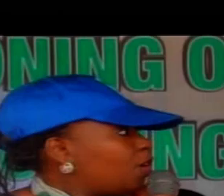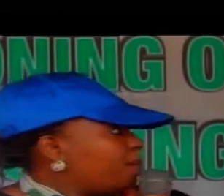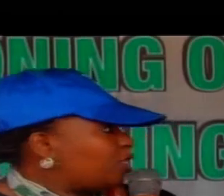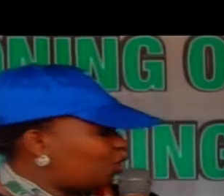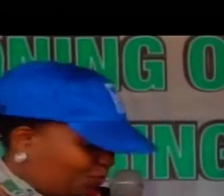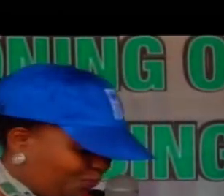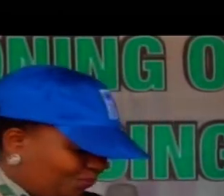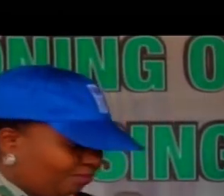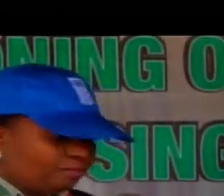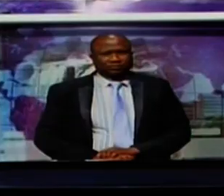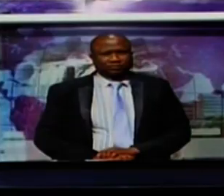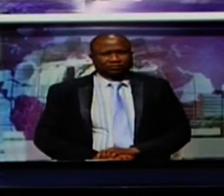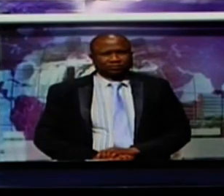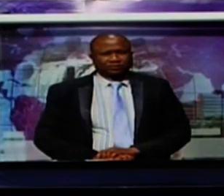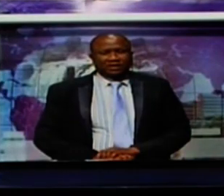people.